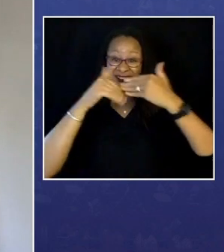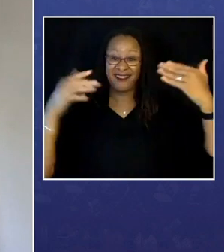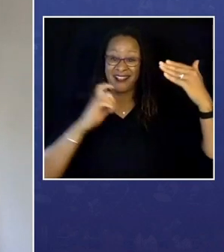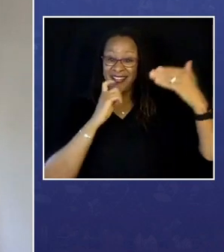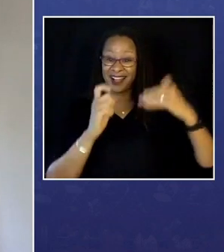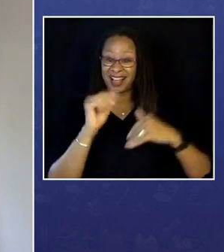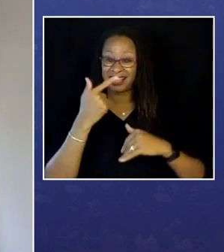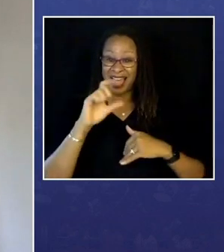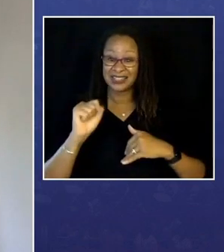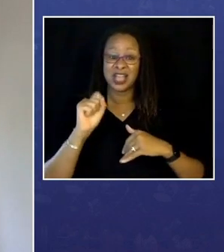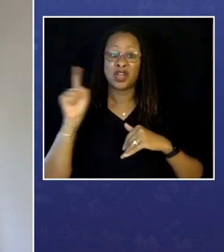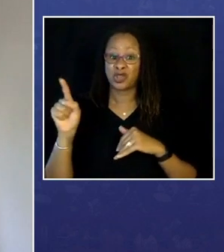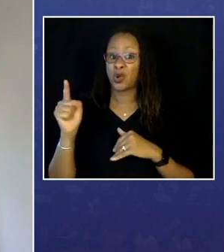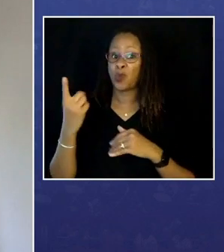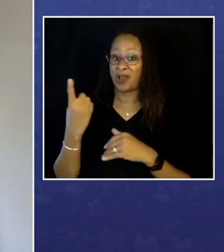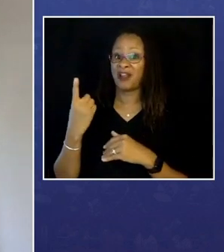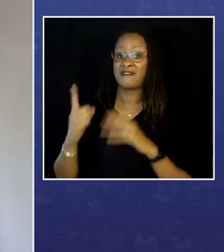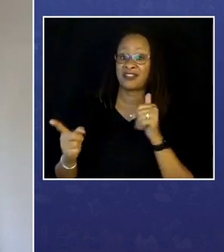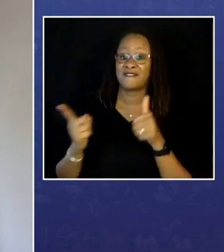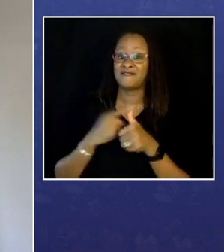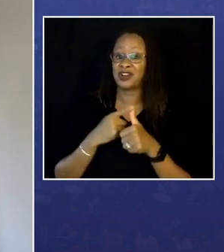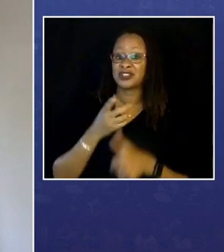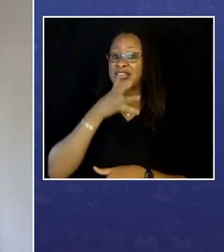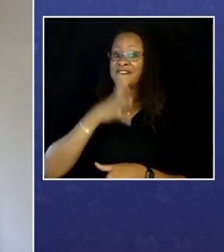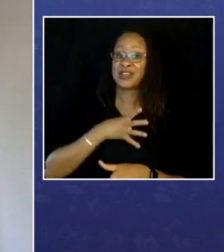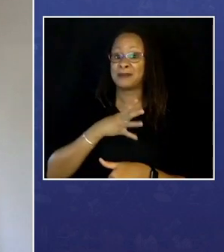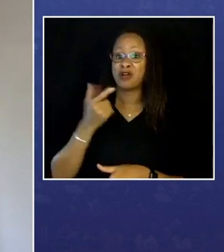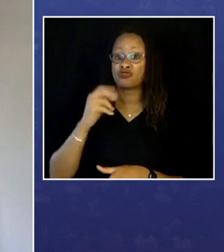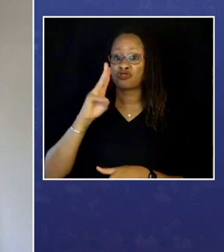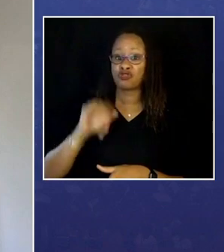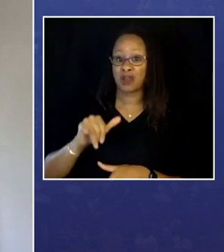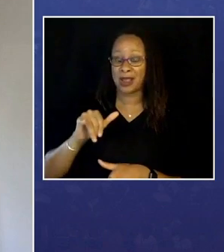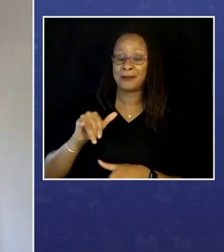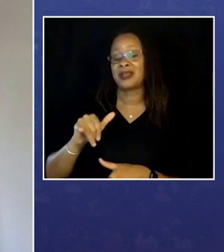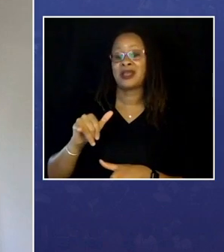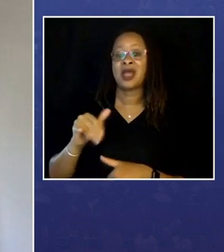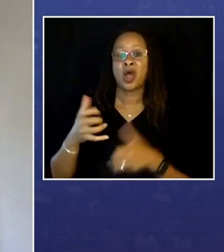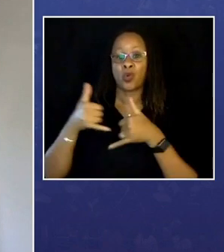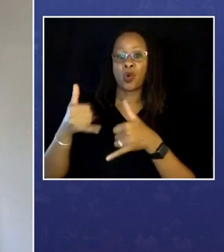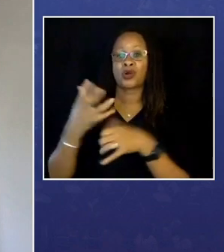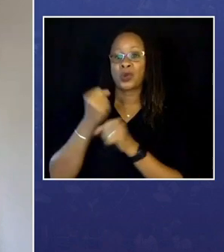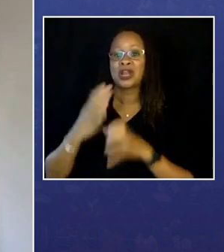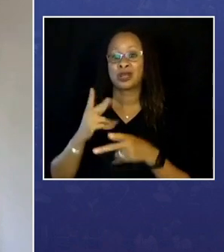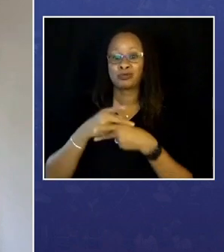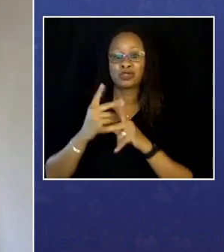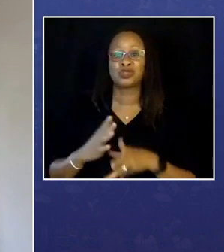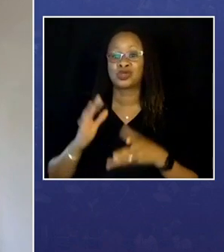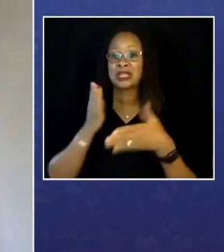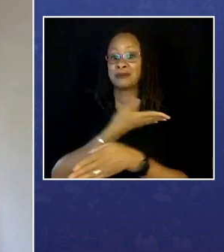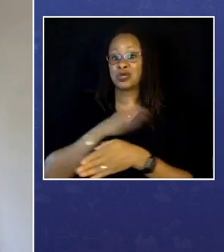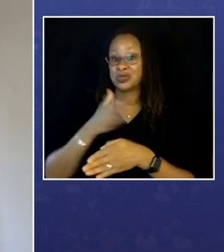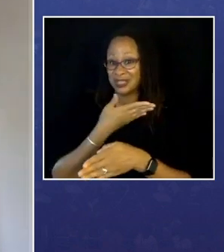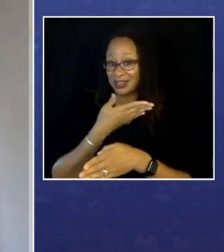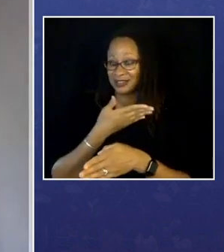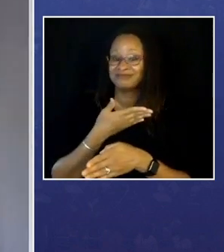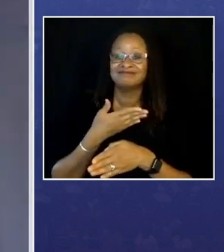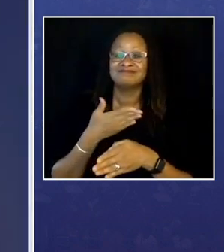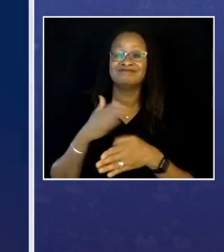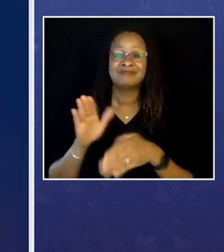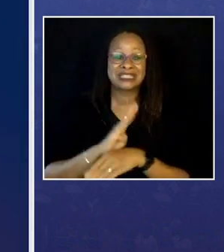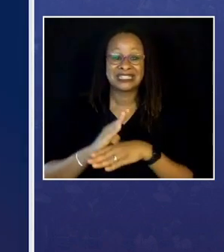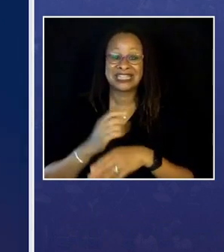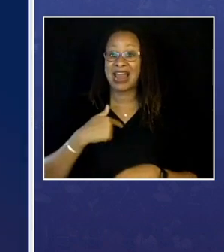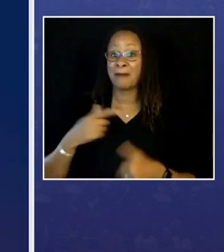are one of the first female Grammy Award winning producers in the music industry. And of course, I'm the first female Iron